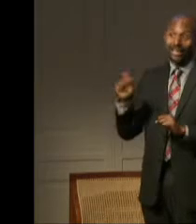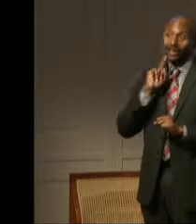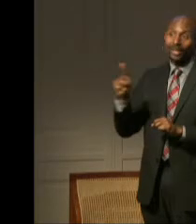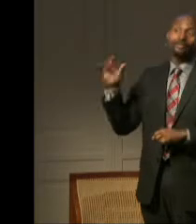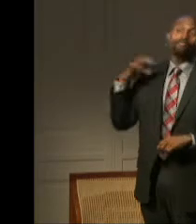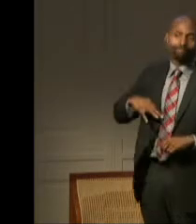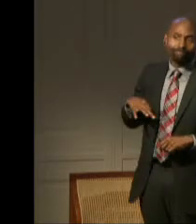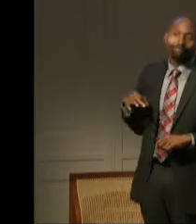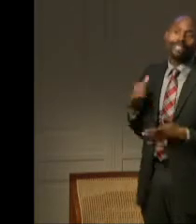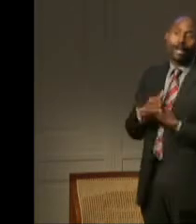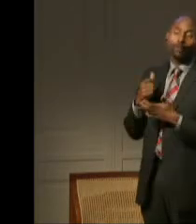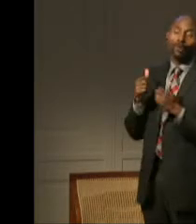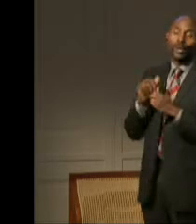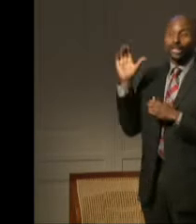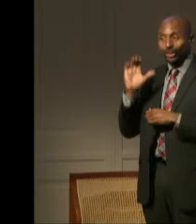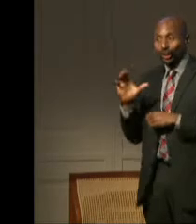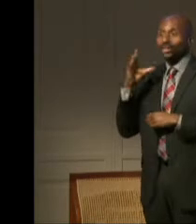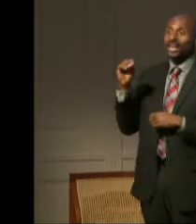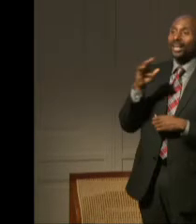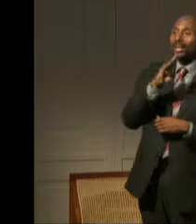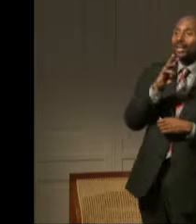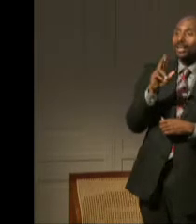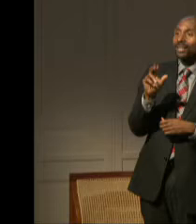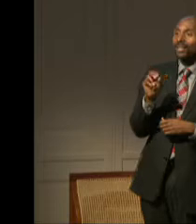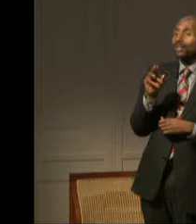searching as well as browse.